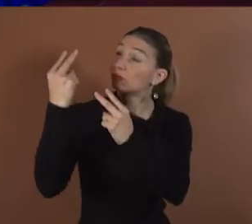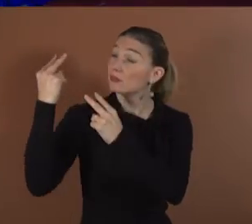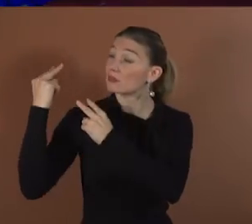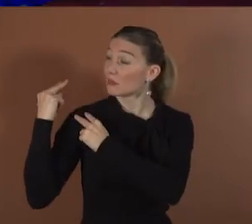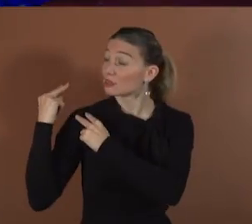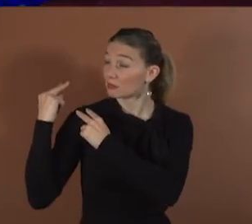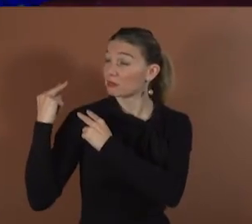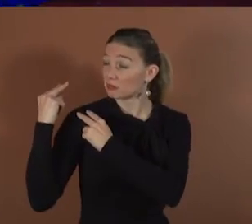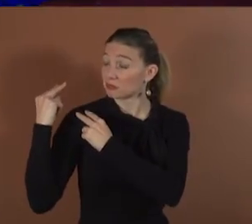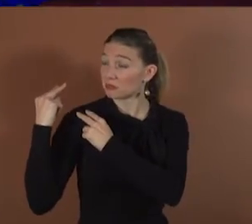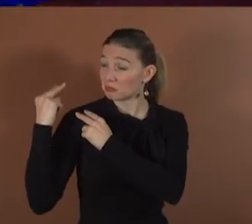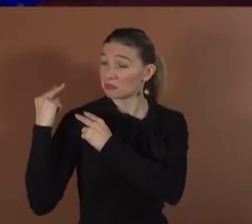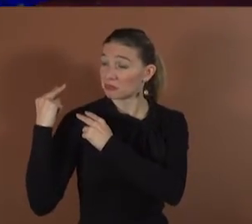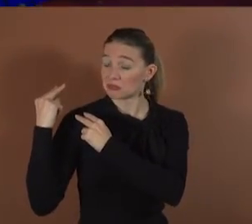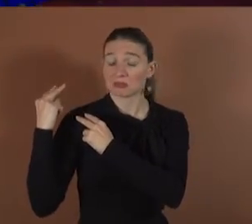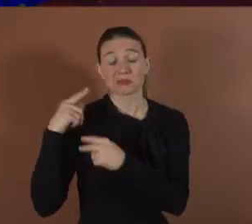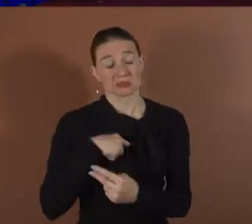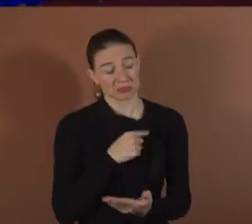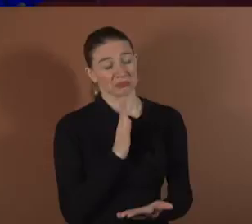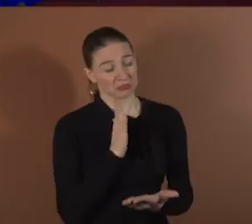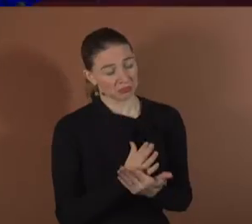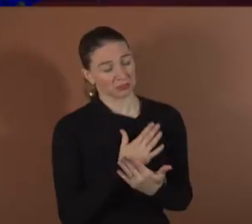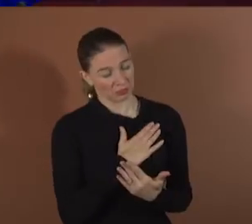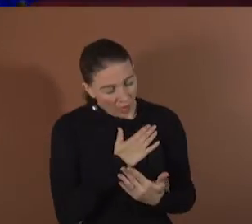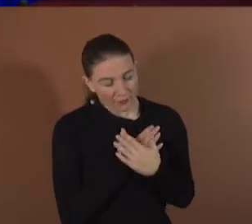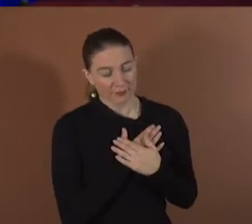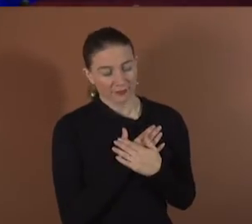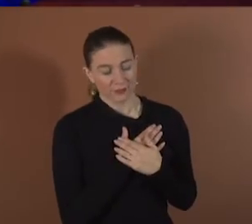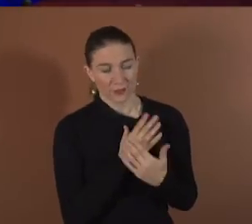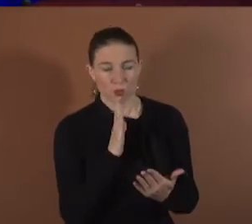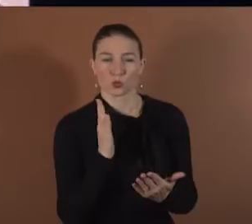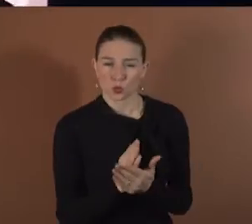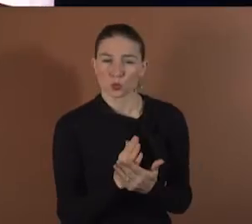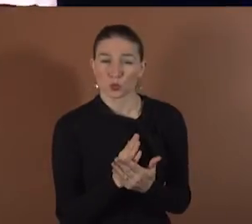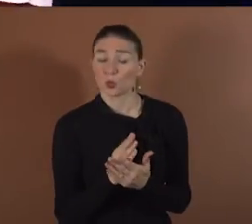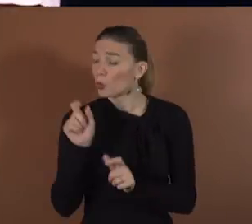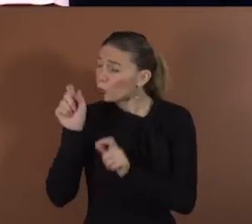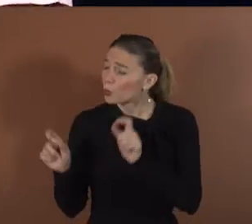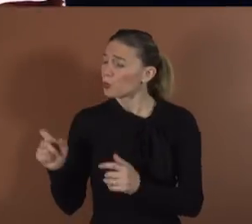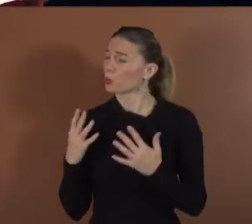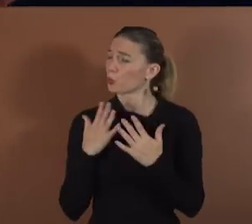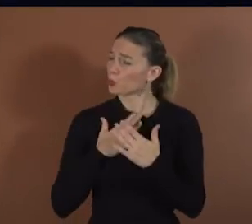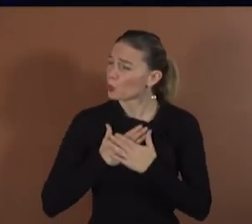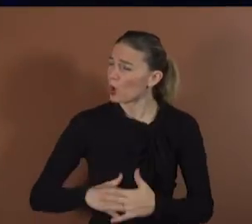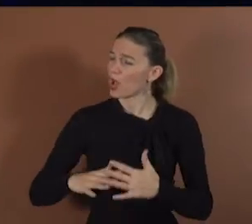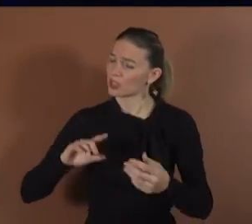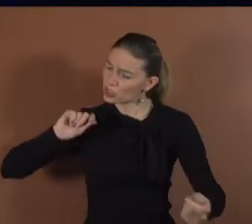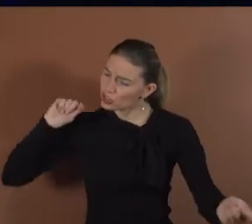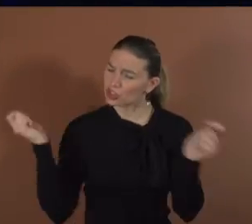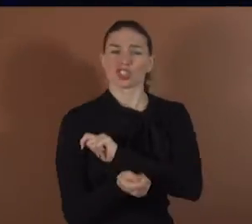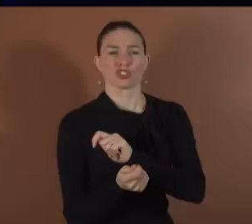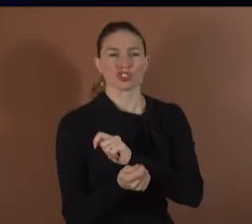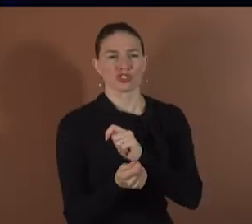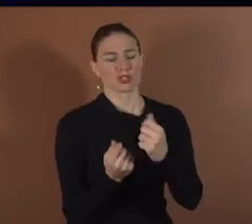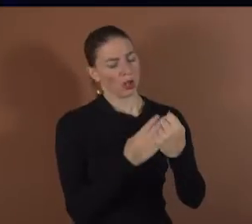believe this to be true, that ordinary people drive extraordinary change if they are empowered to have hope